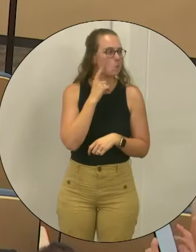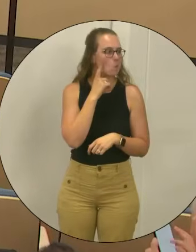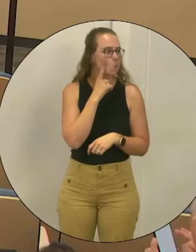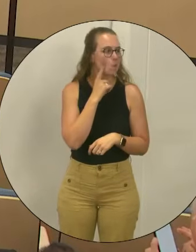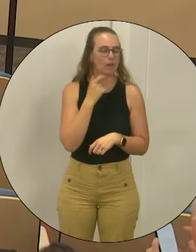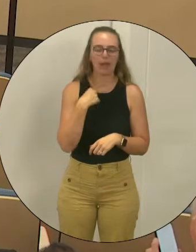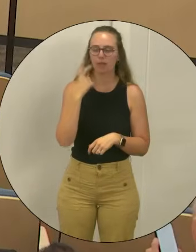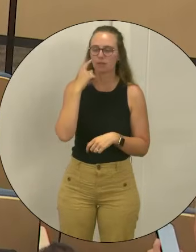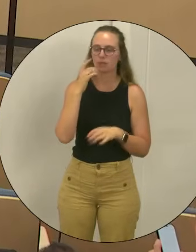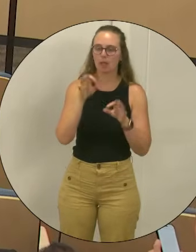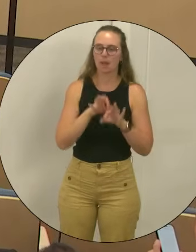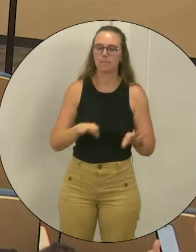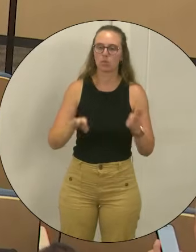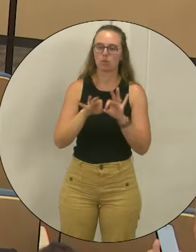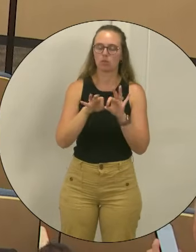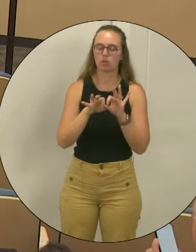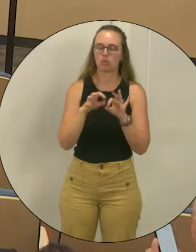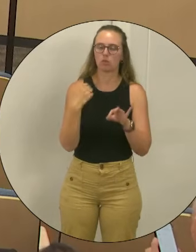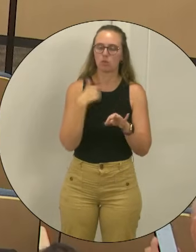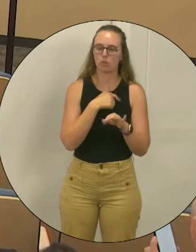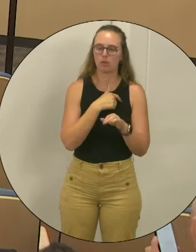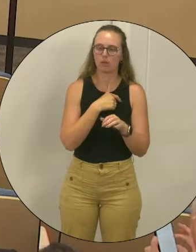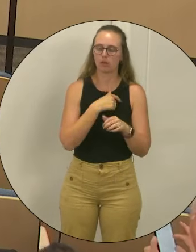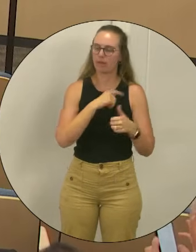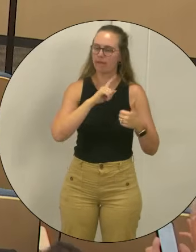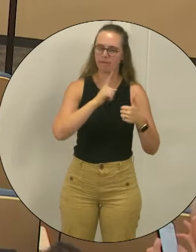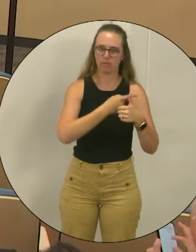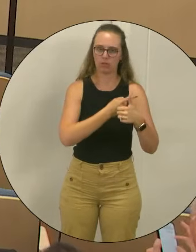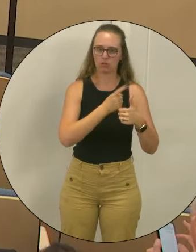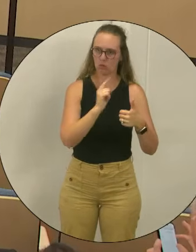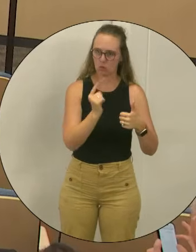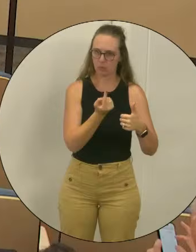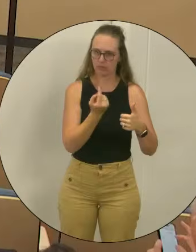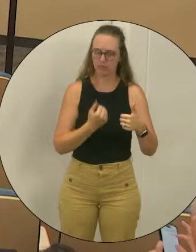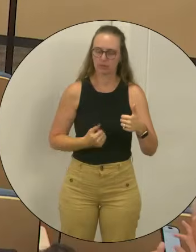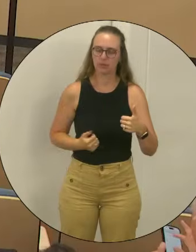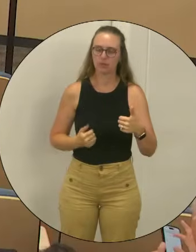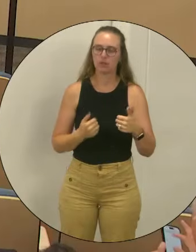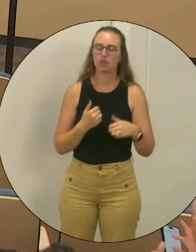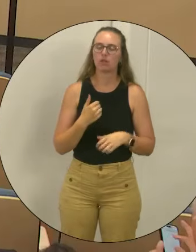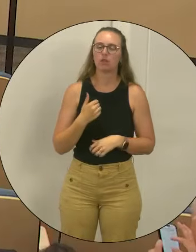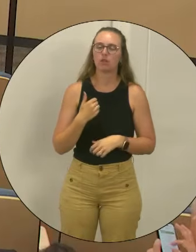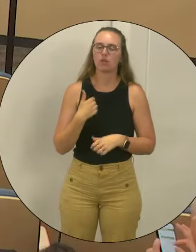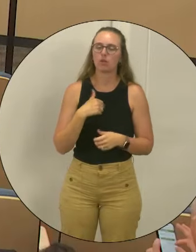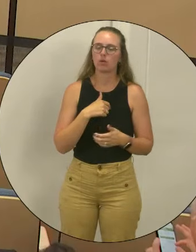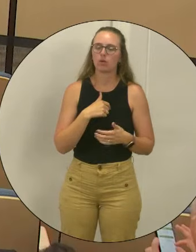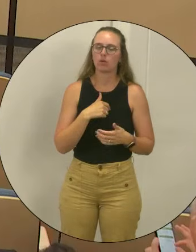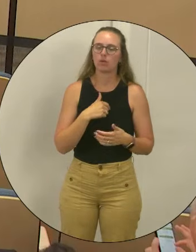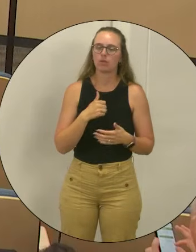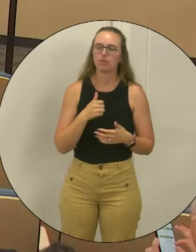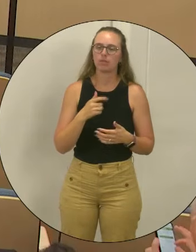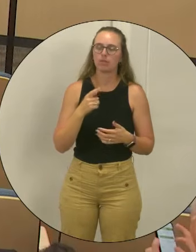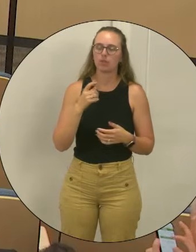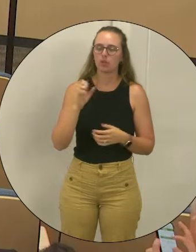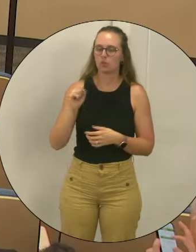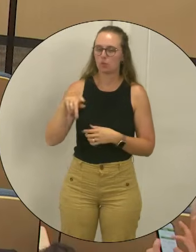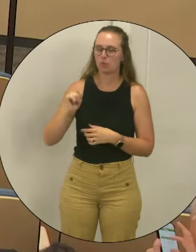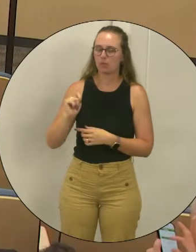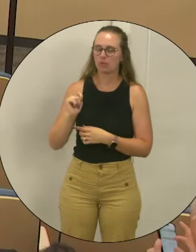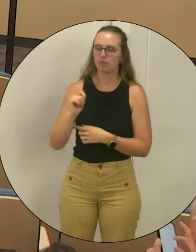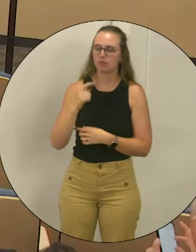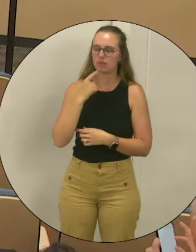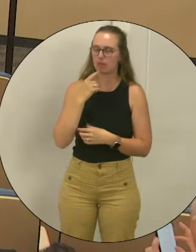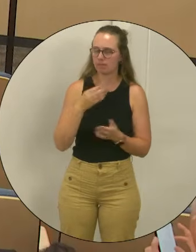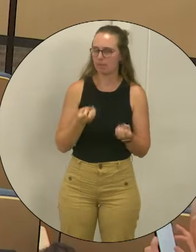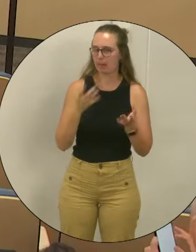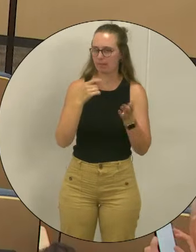I think it's important that we put first things first always, right? And so if we're thinking about, and Superintendent Ebert has said this on more than one